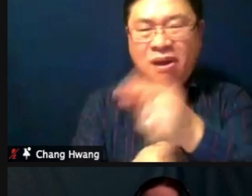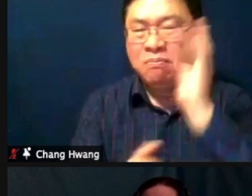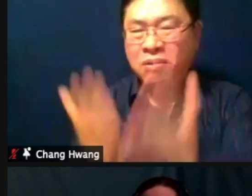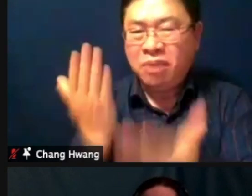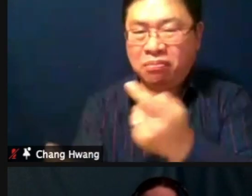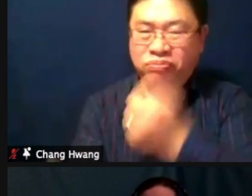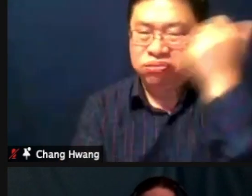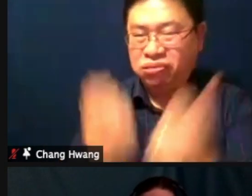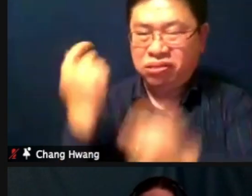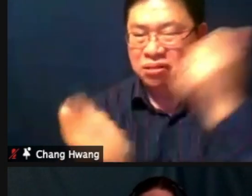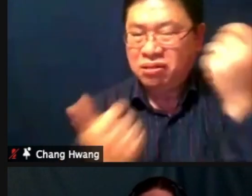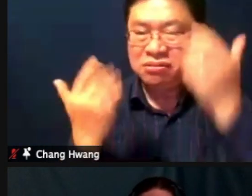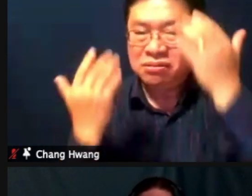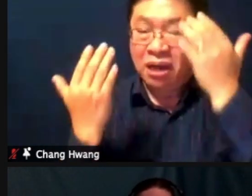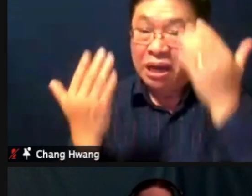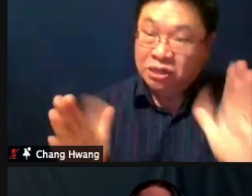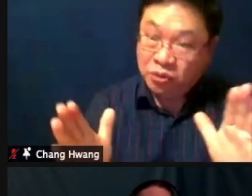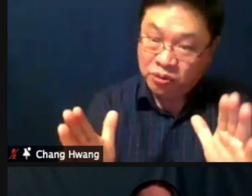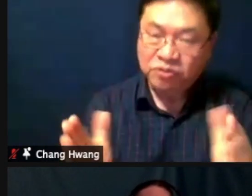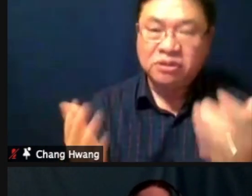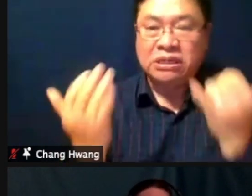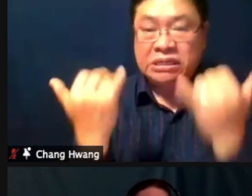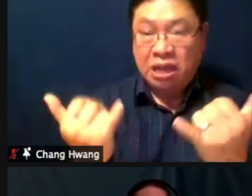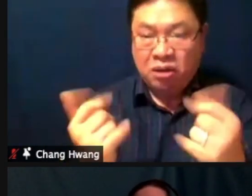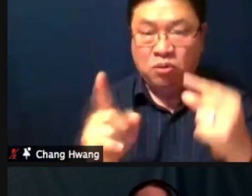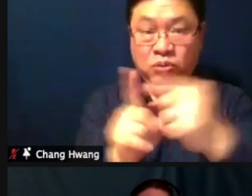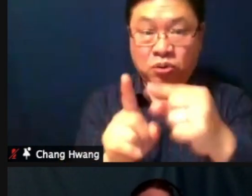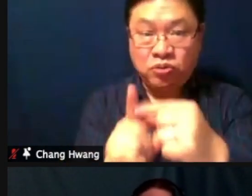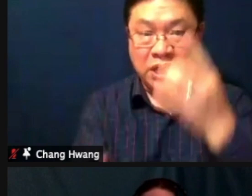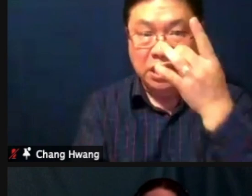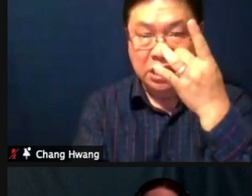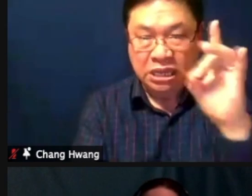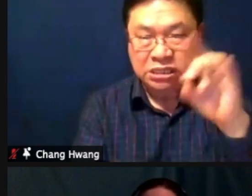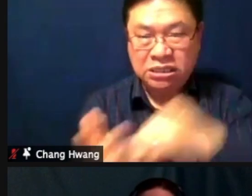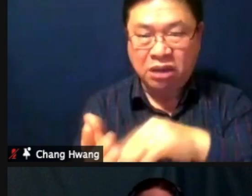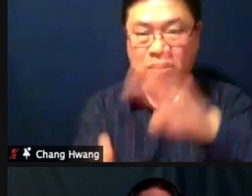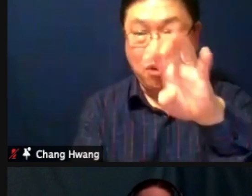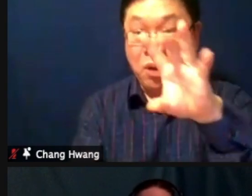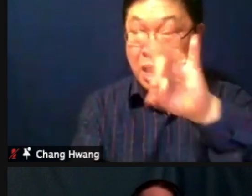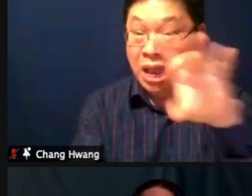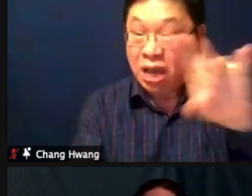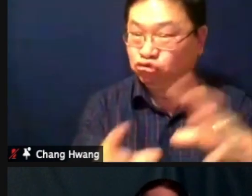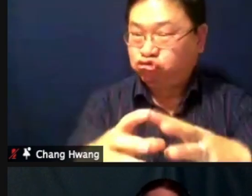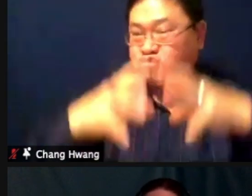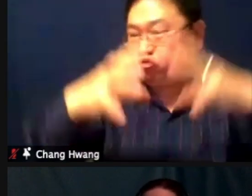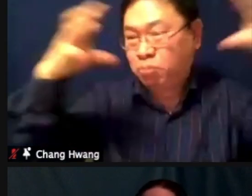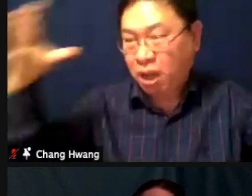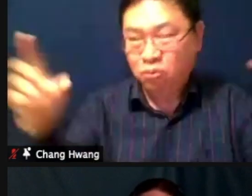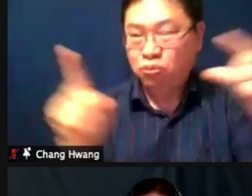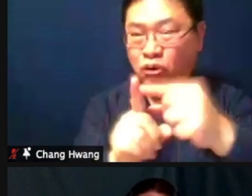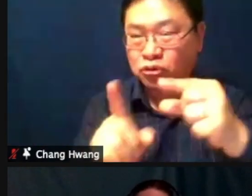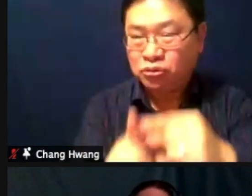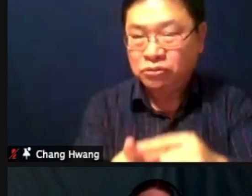18,488 is huge. It may be in the future that we get away from this